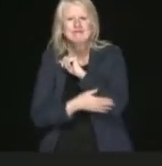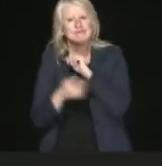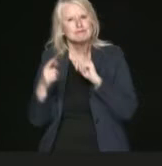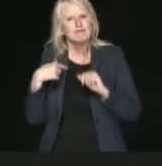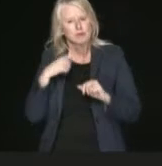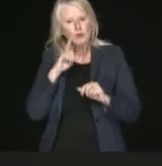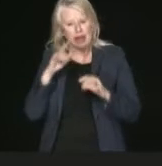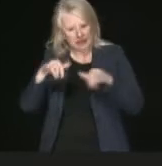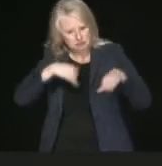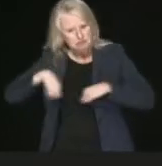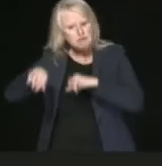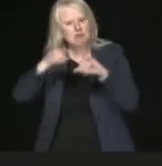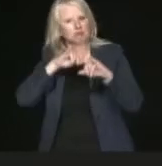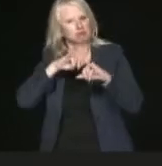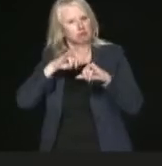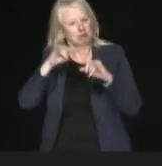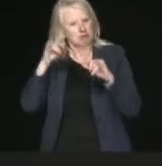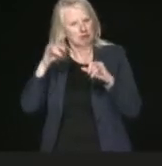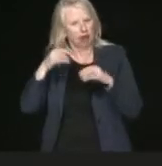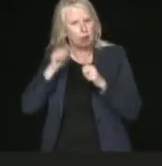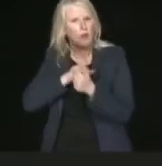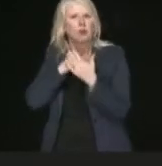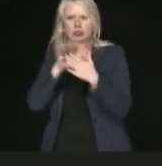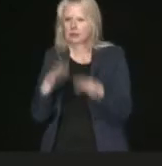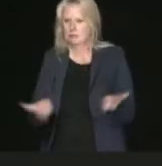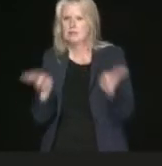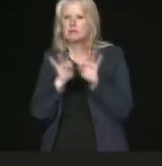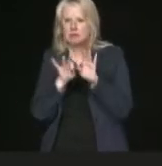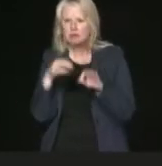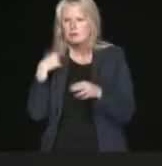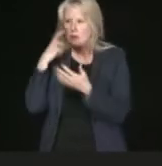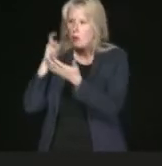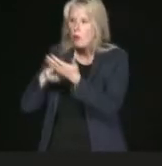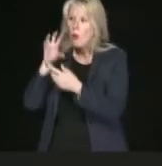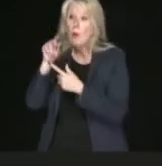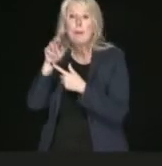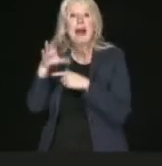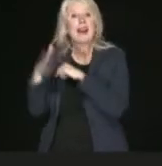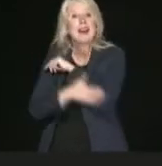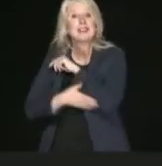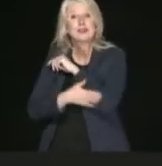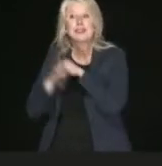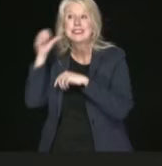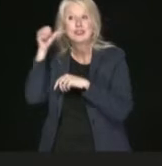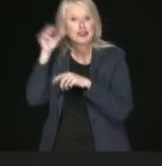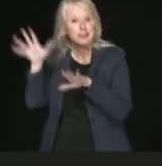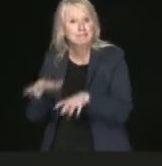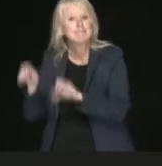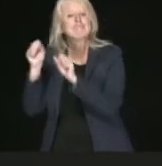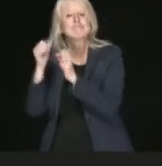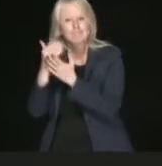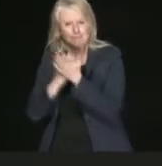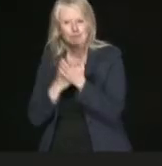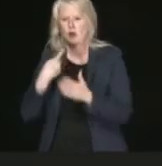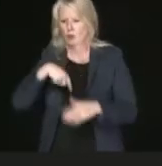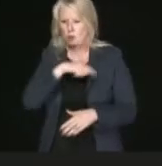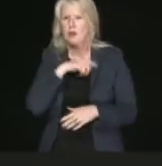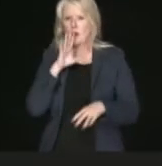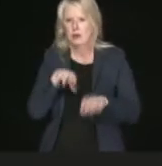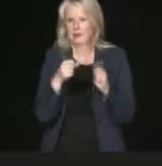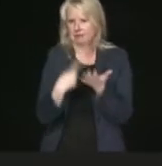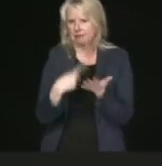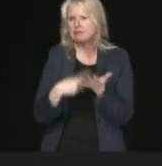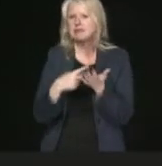approach is extremely important. We noted what the OPEC countries did yesterday, and I know that's going to be a subject of discussion at